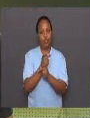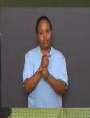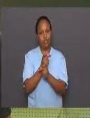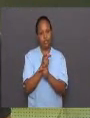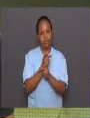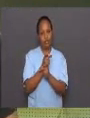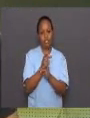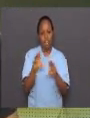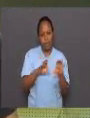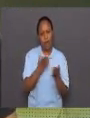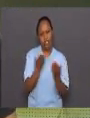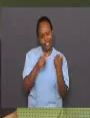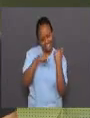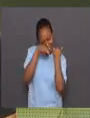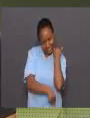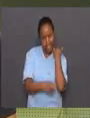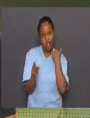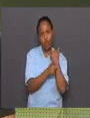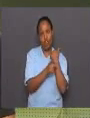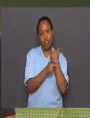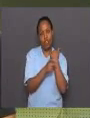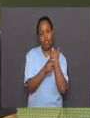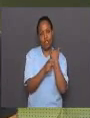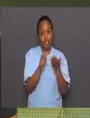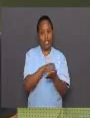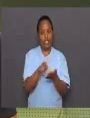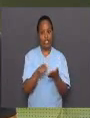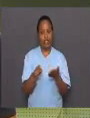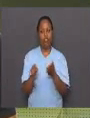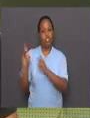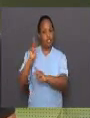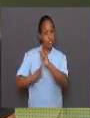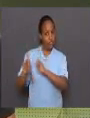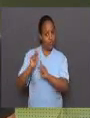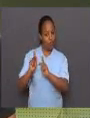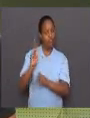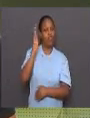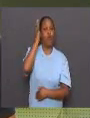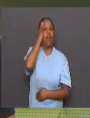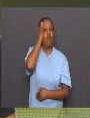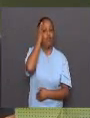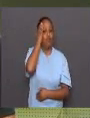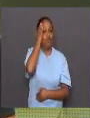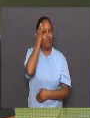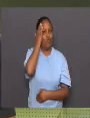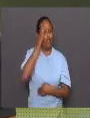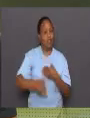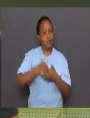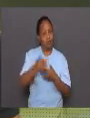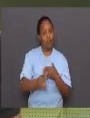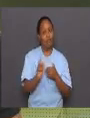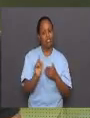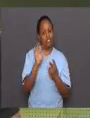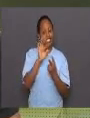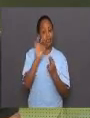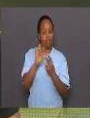about their actions, people can keep themselves informed and make wise